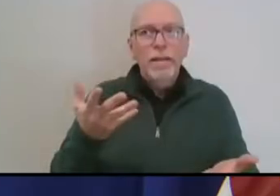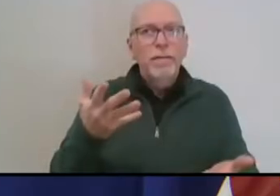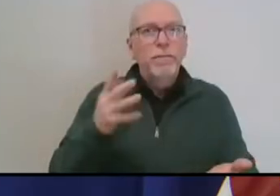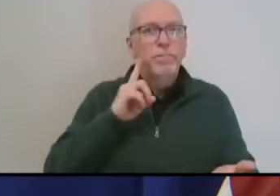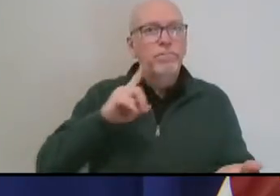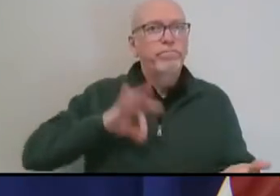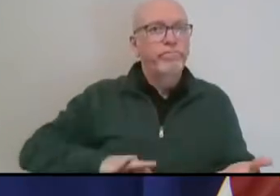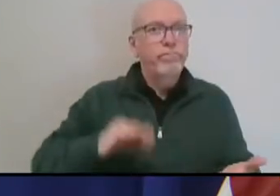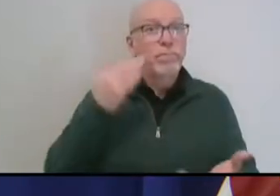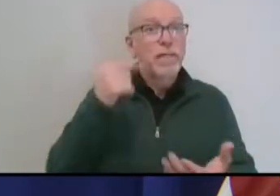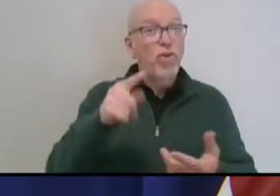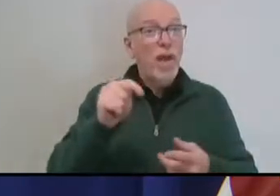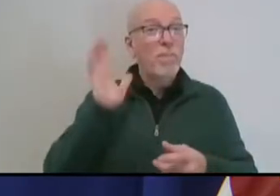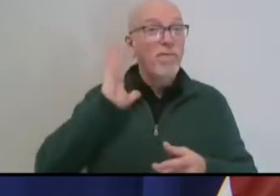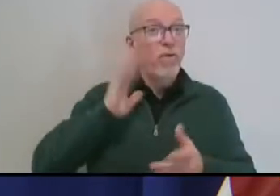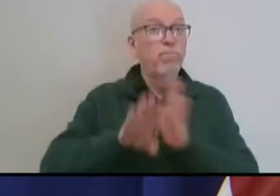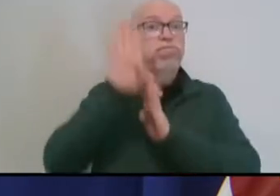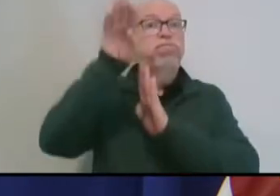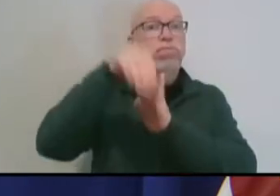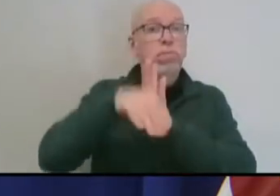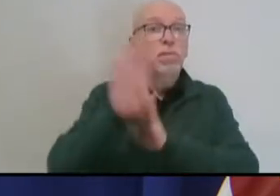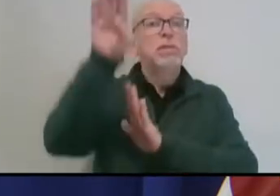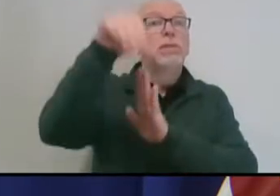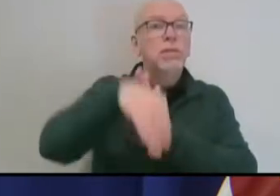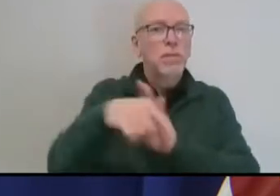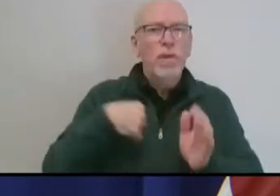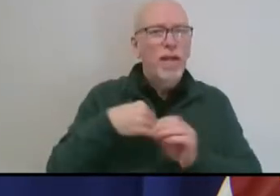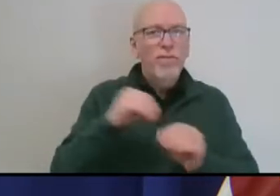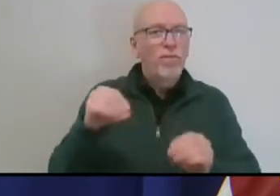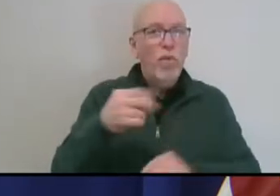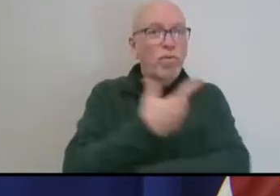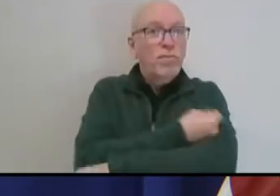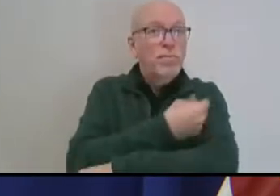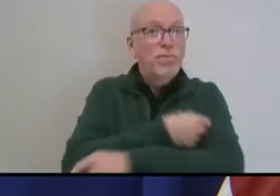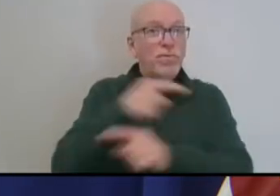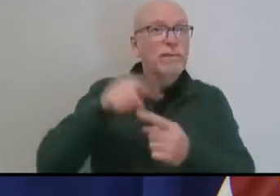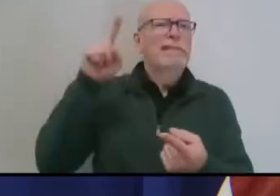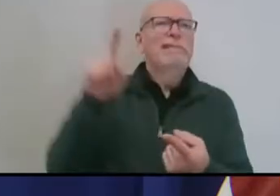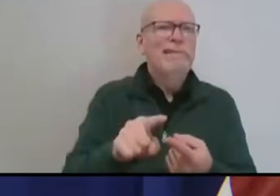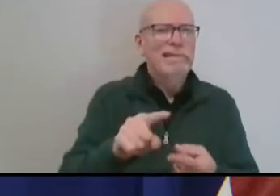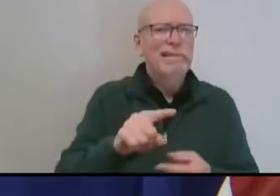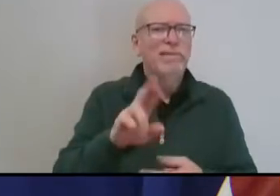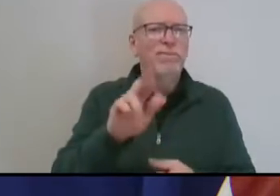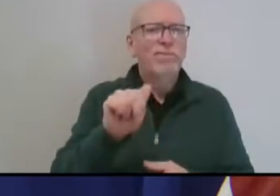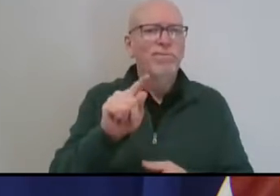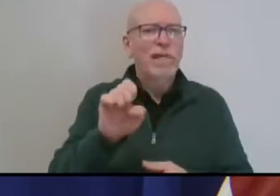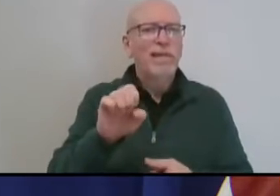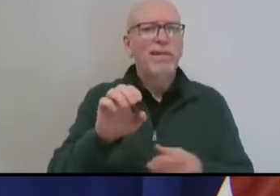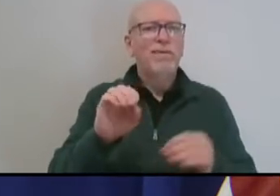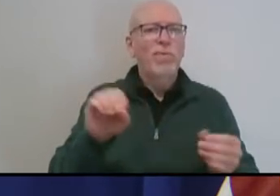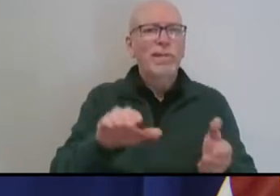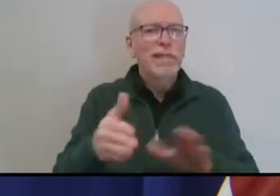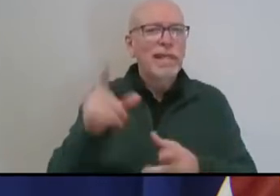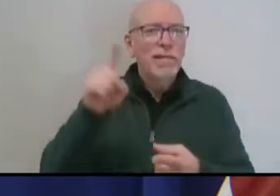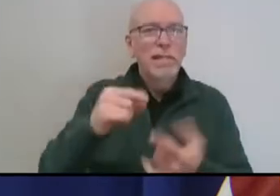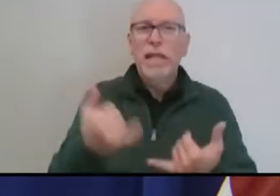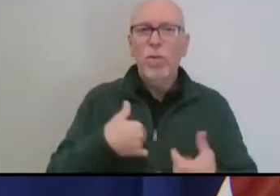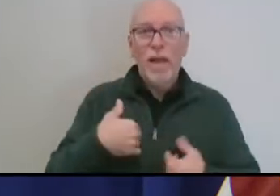previous surges, we didn't have a vaccination to bring down those hospitalization rates and those deaths. Now we do.